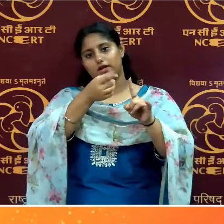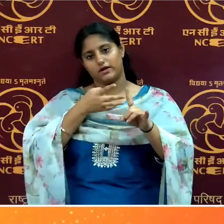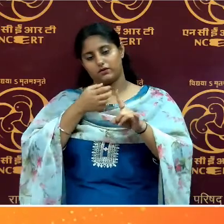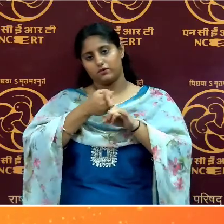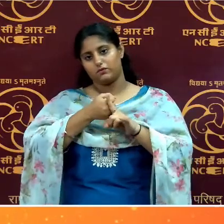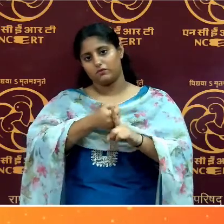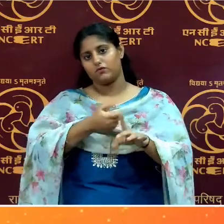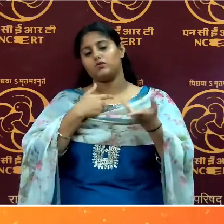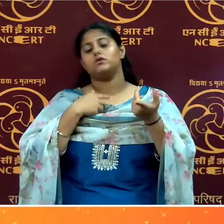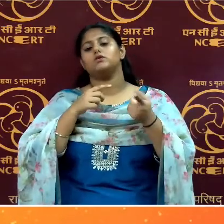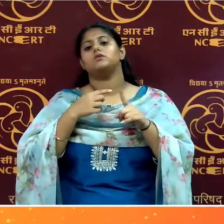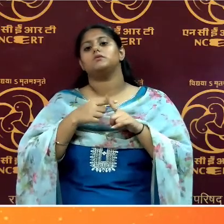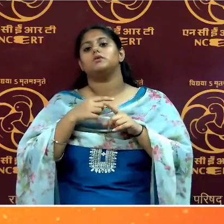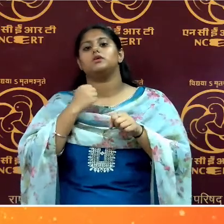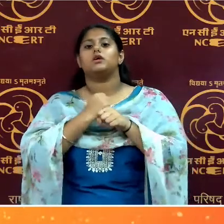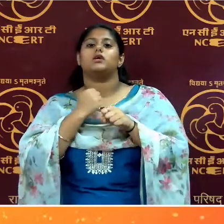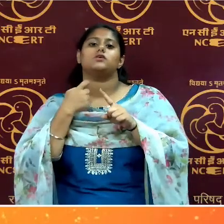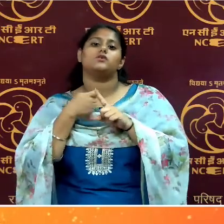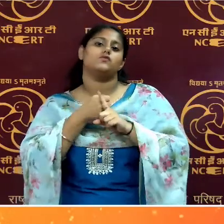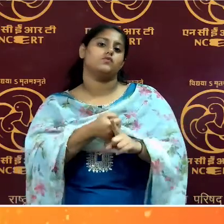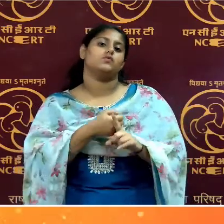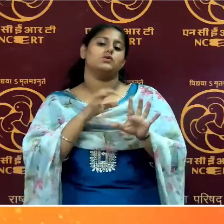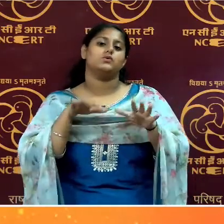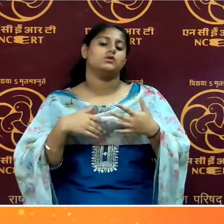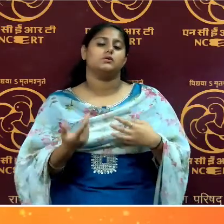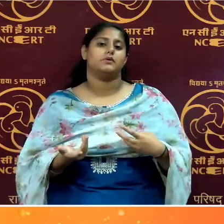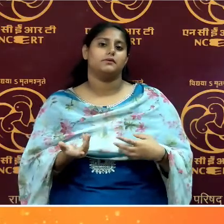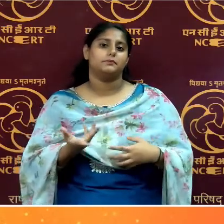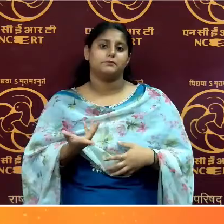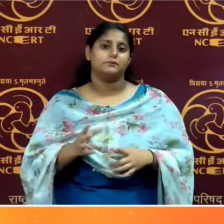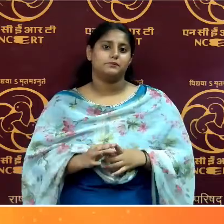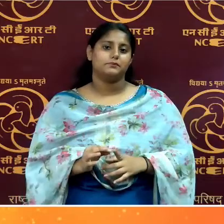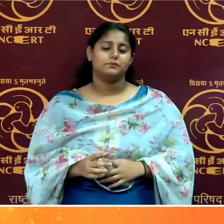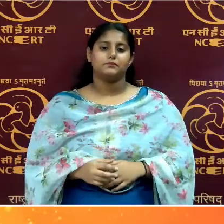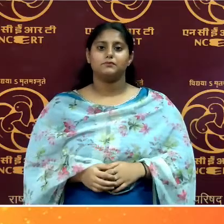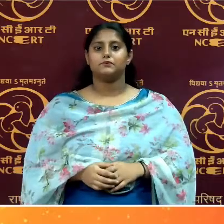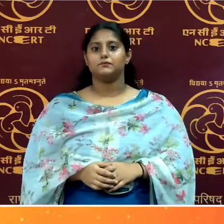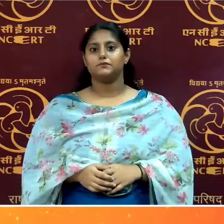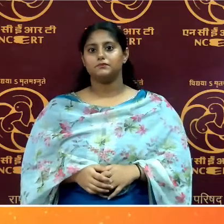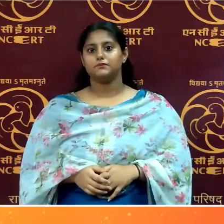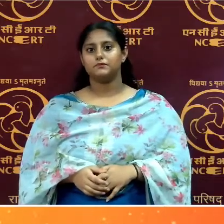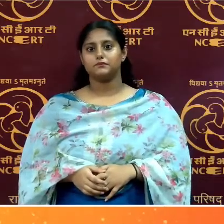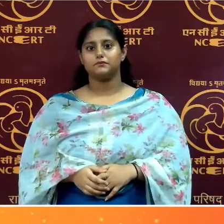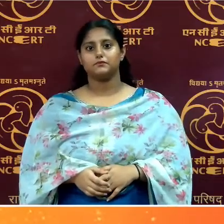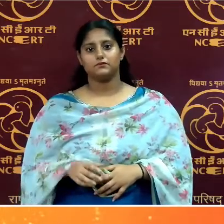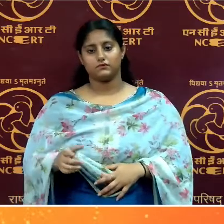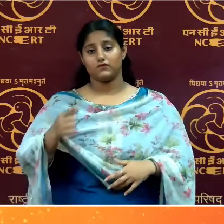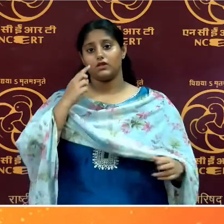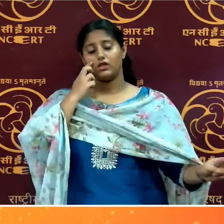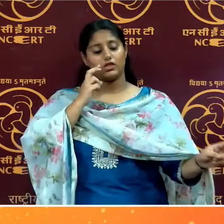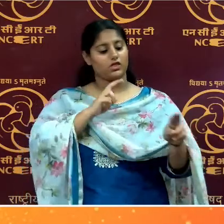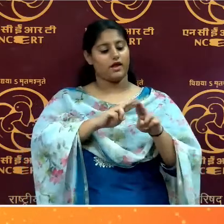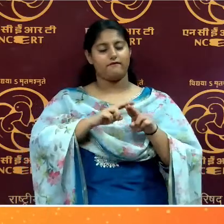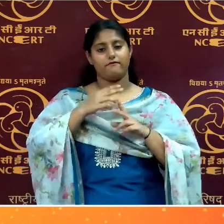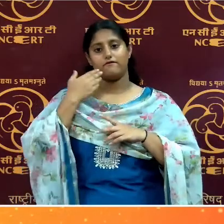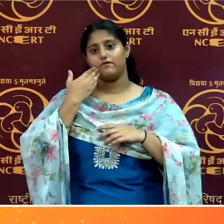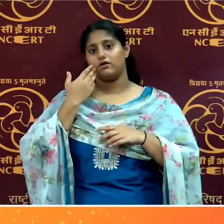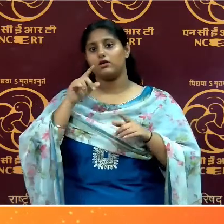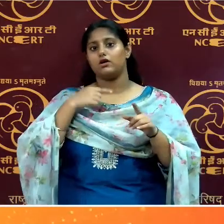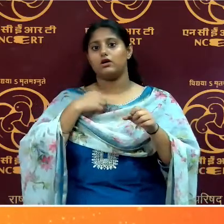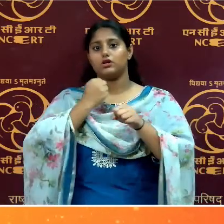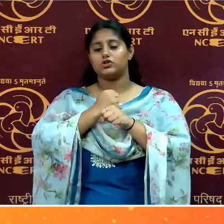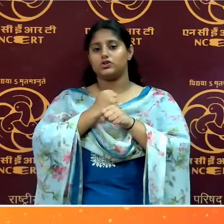Okay. And what next, ma'am? Now next we have that when this gravitational forces